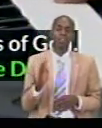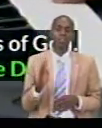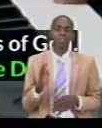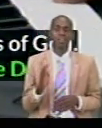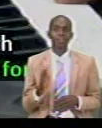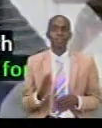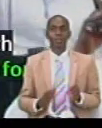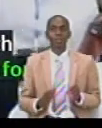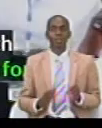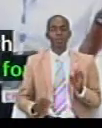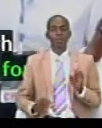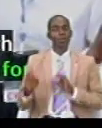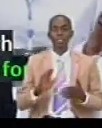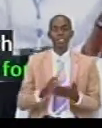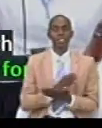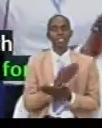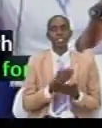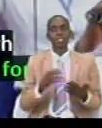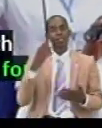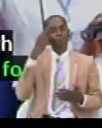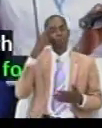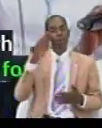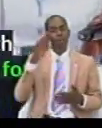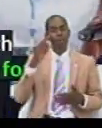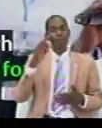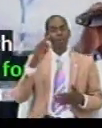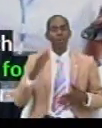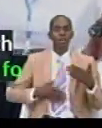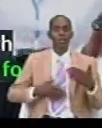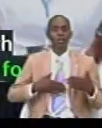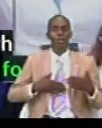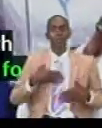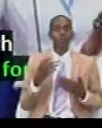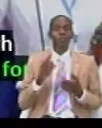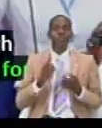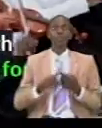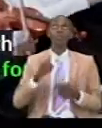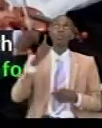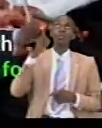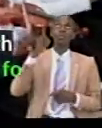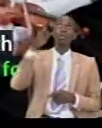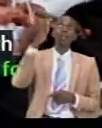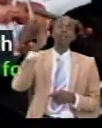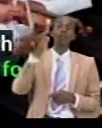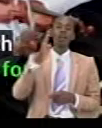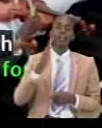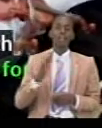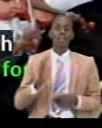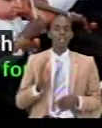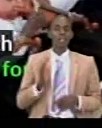God. Oh, sing for joy to God.